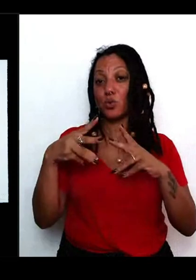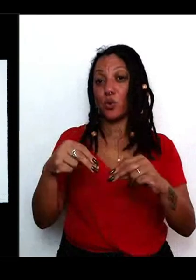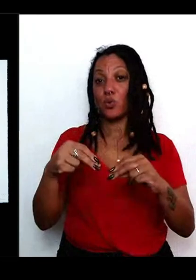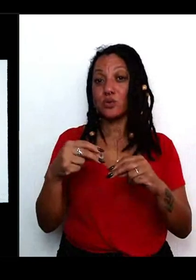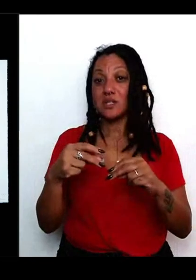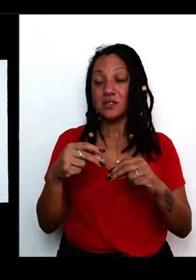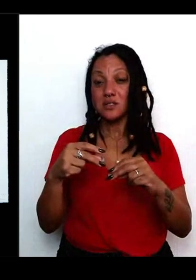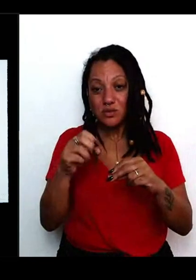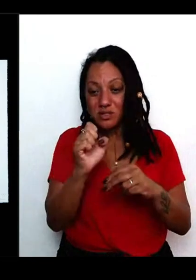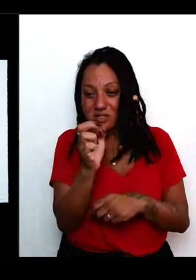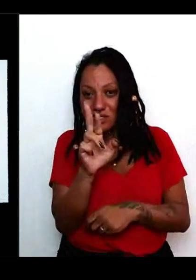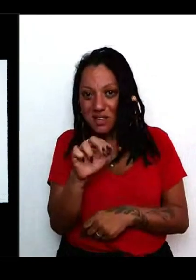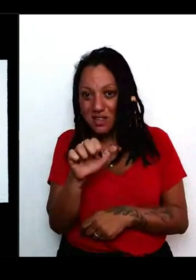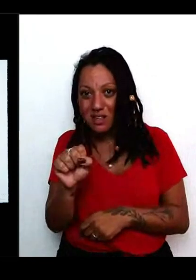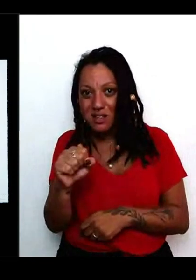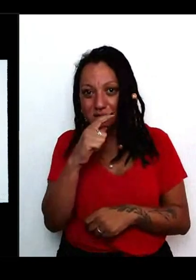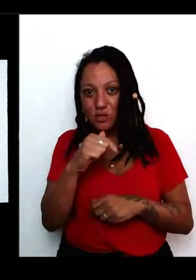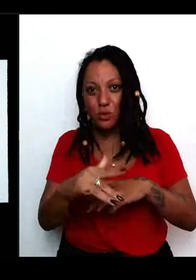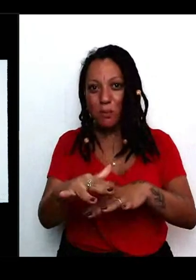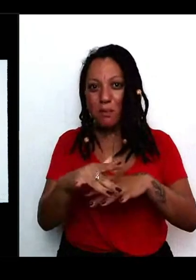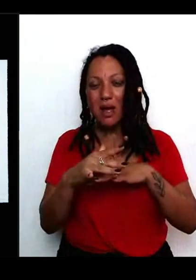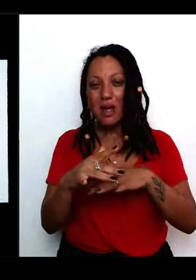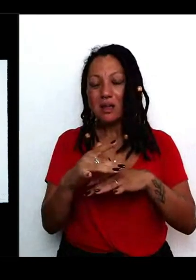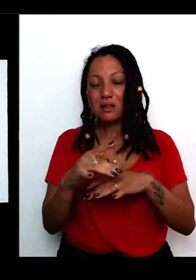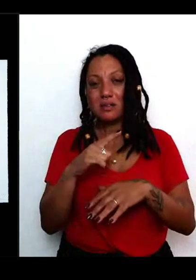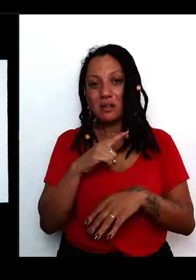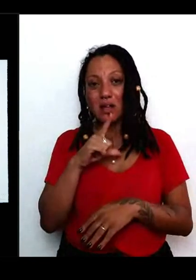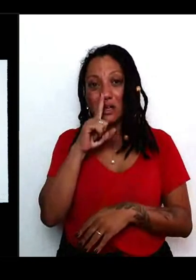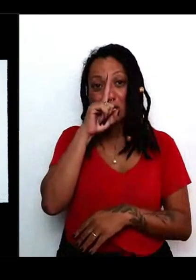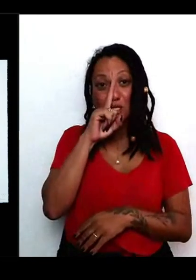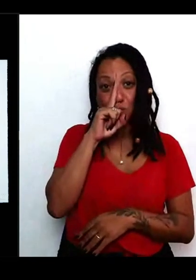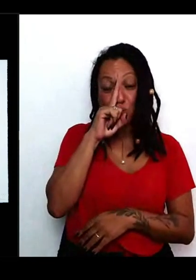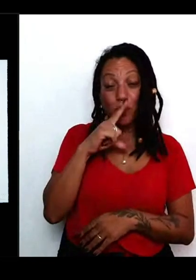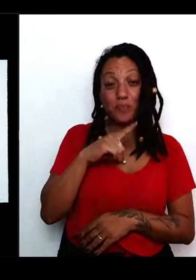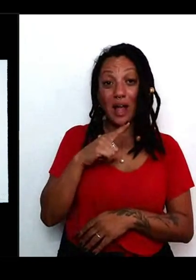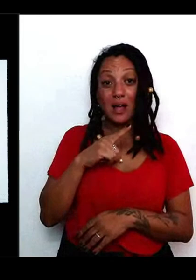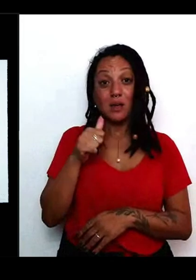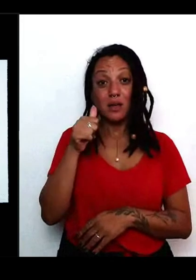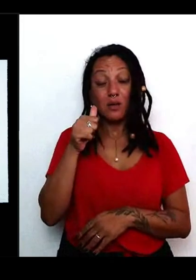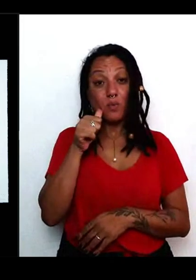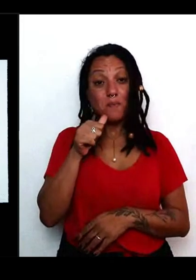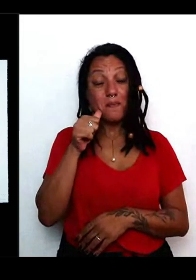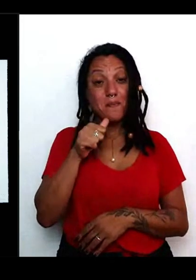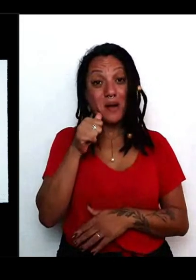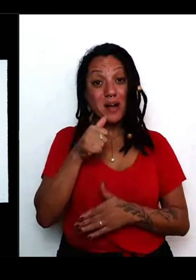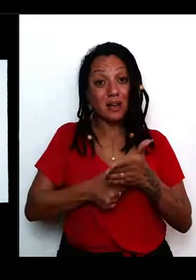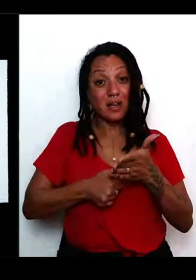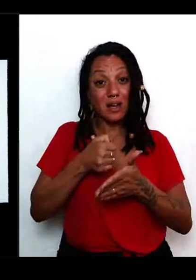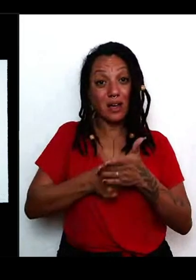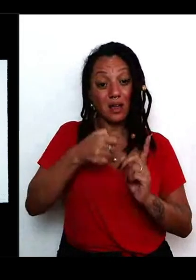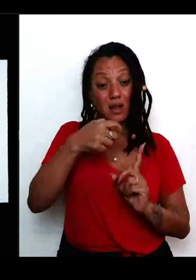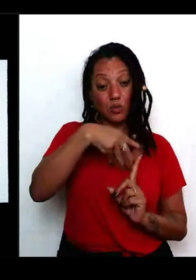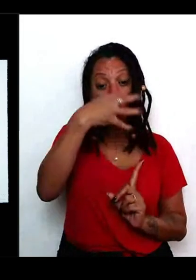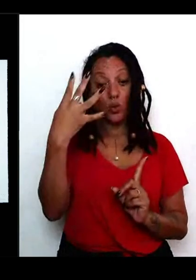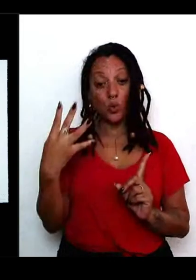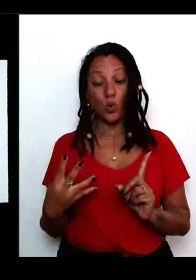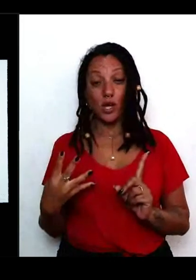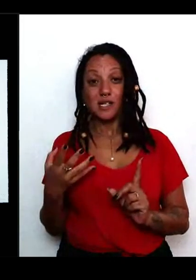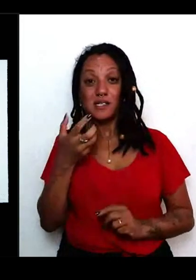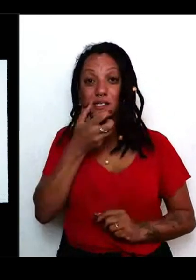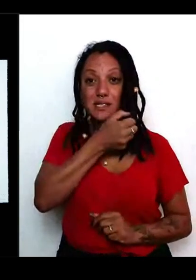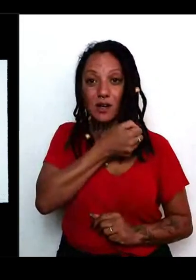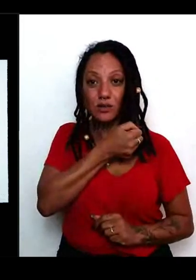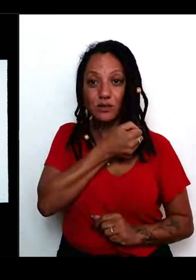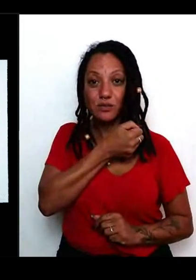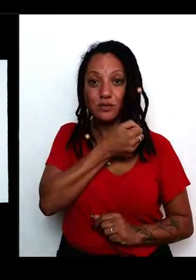the collaboration I did with Peta they invited me to work with them to